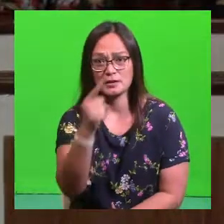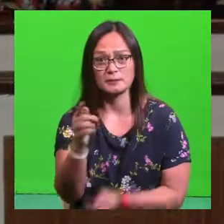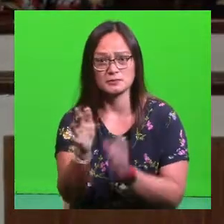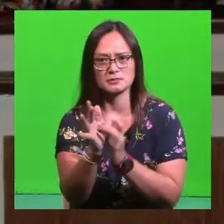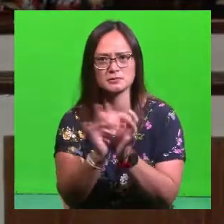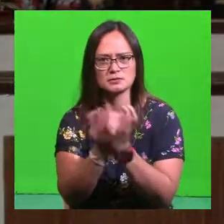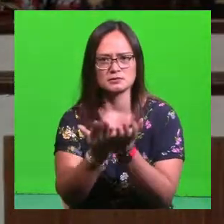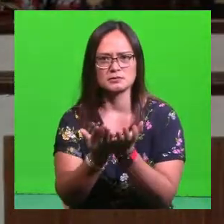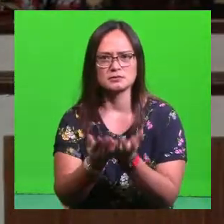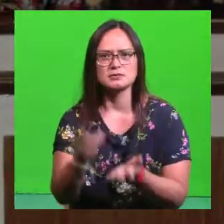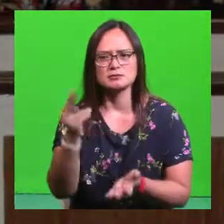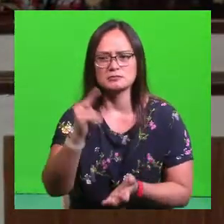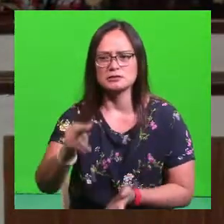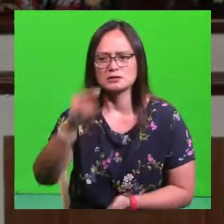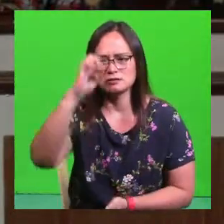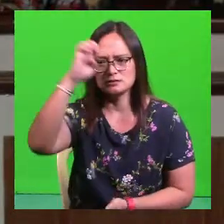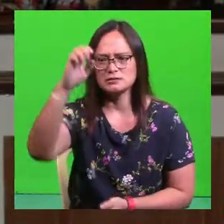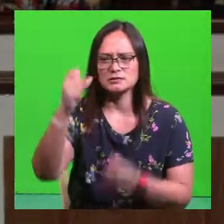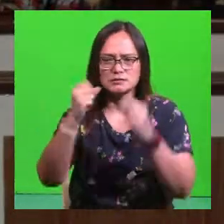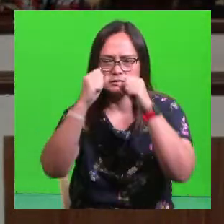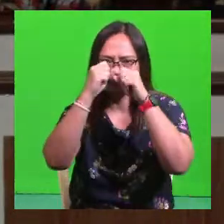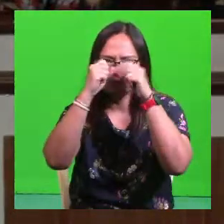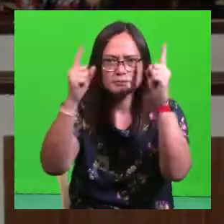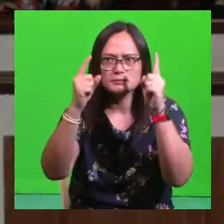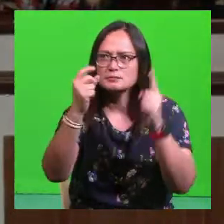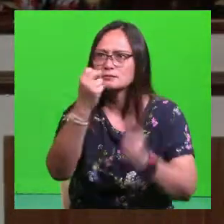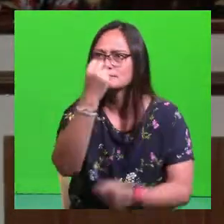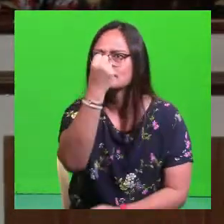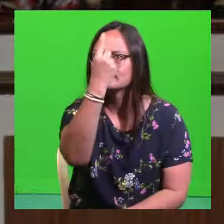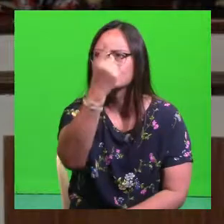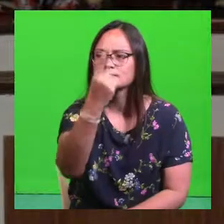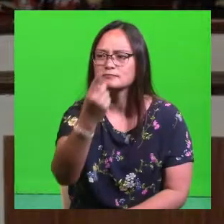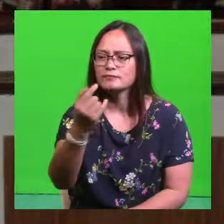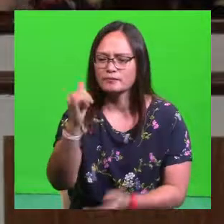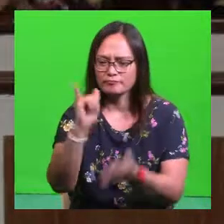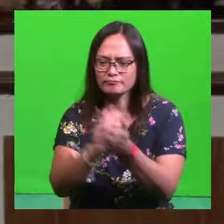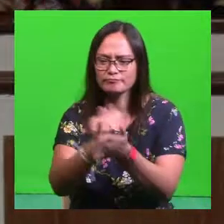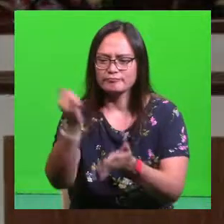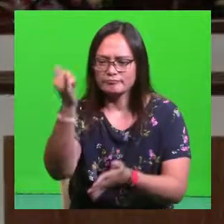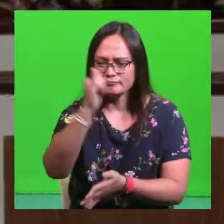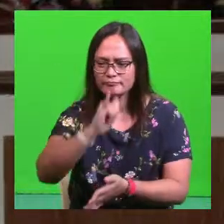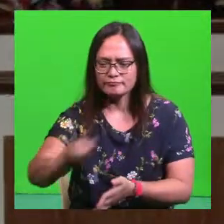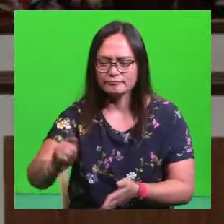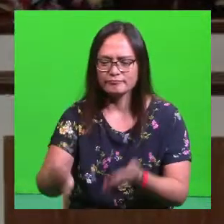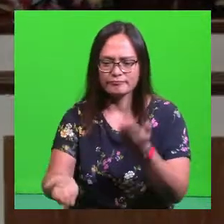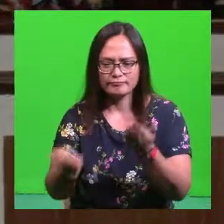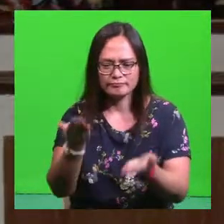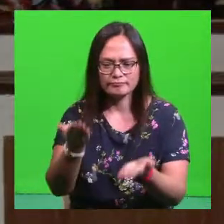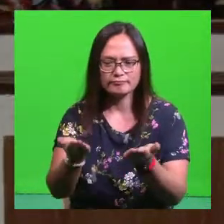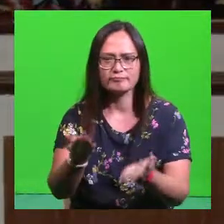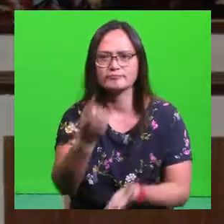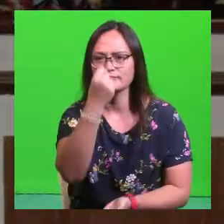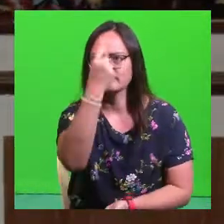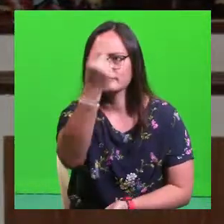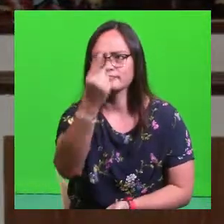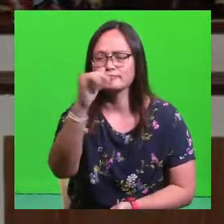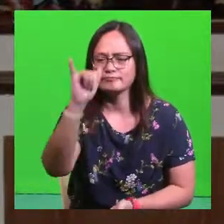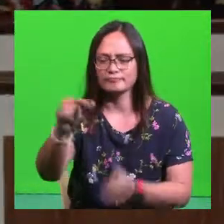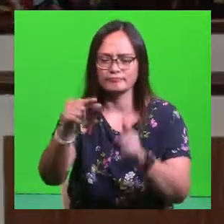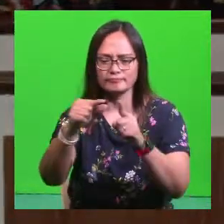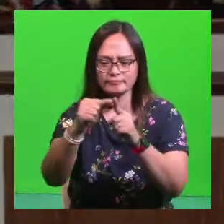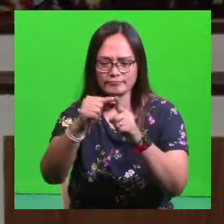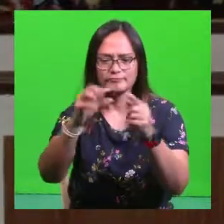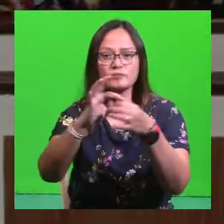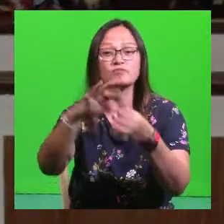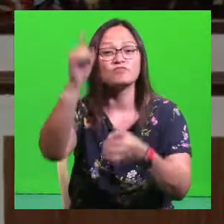their understanding that they might understand the scriptures. Mga kapatid, tanging